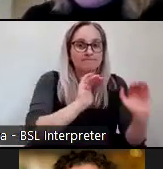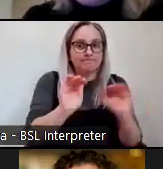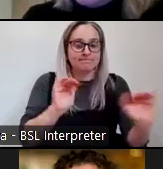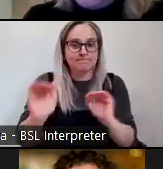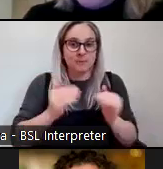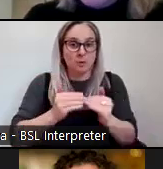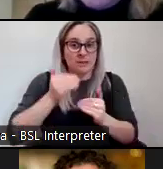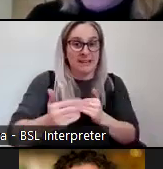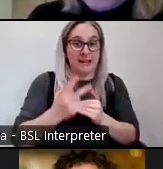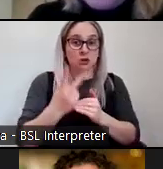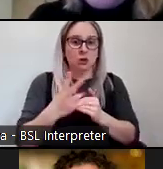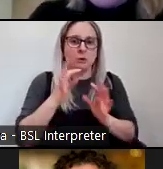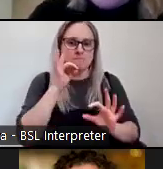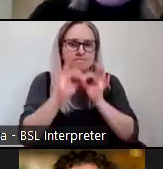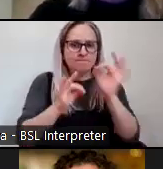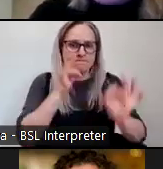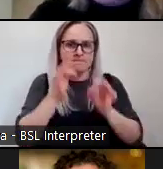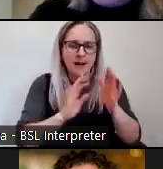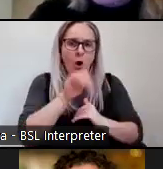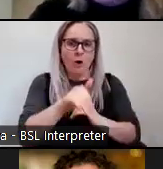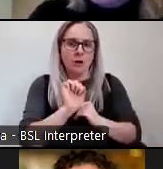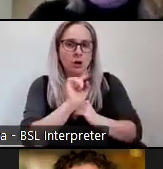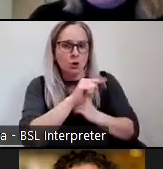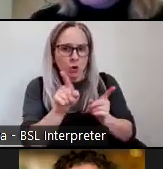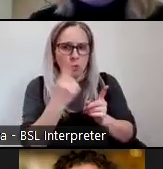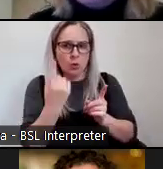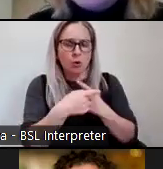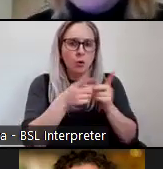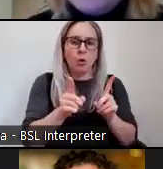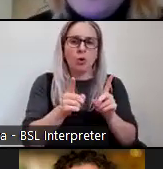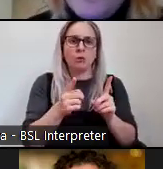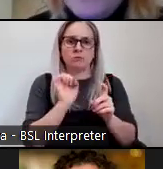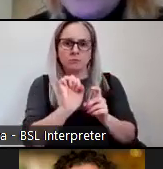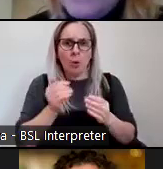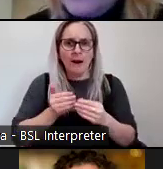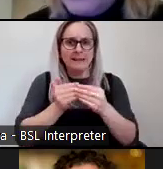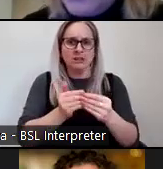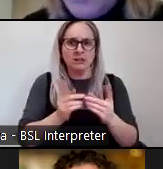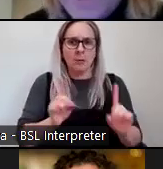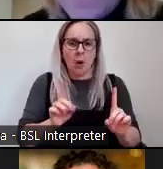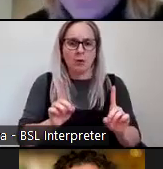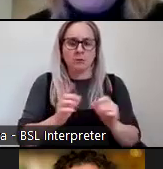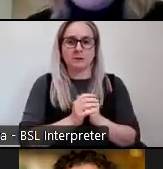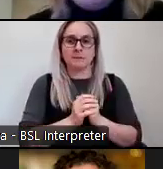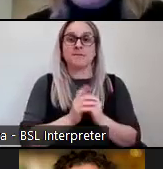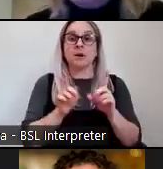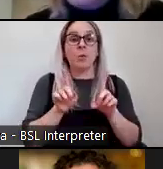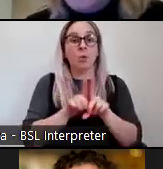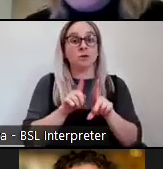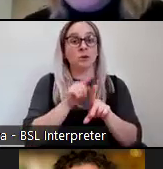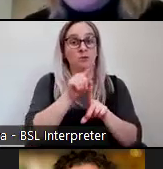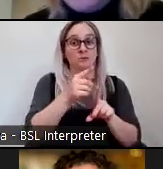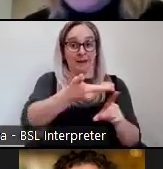questions about you and your leadership. And at stage 2, you are also asked to provide details of a nominator.